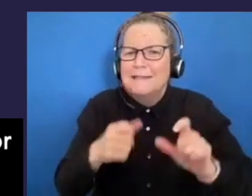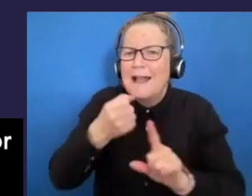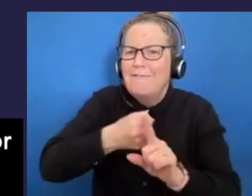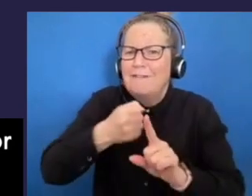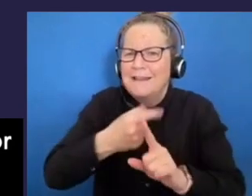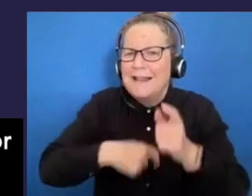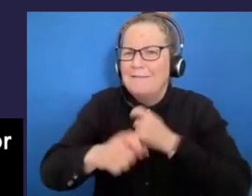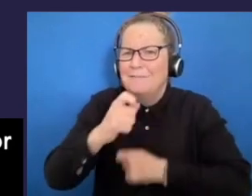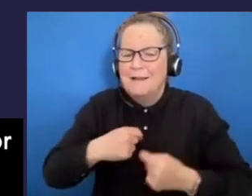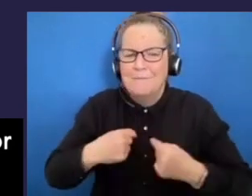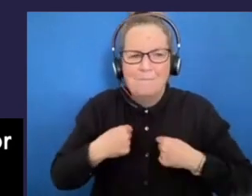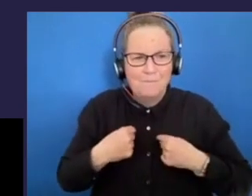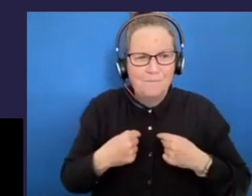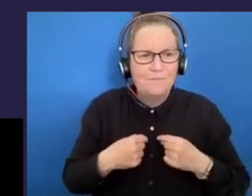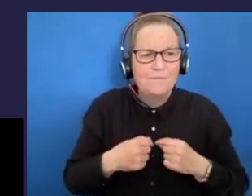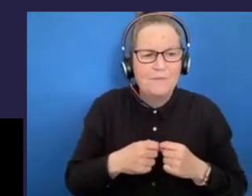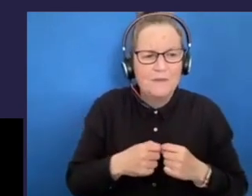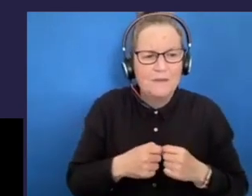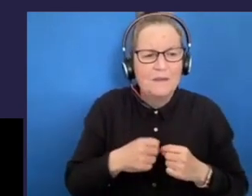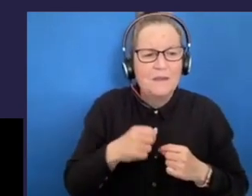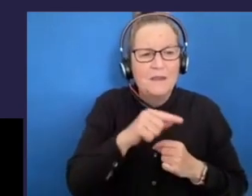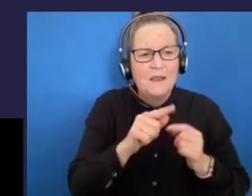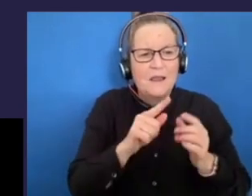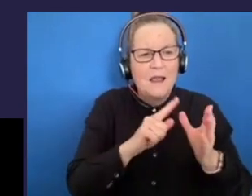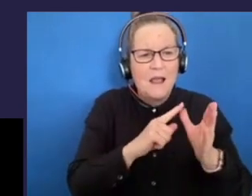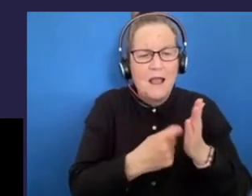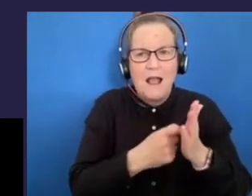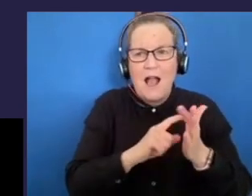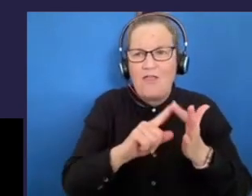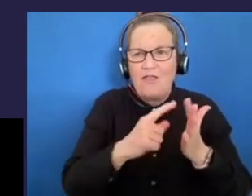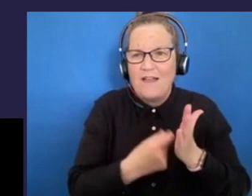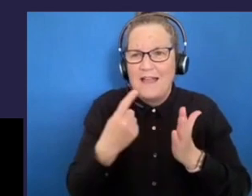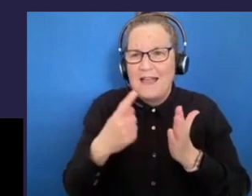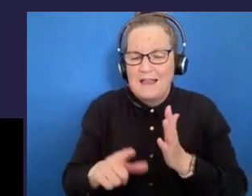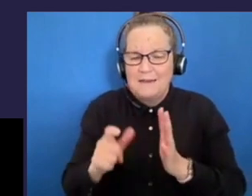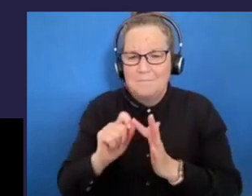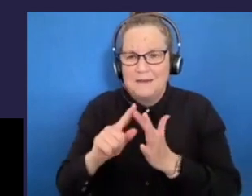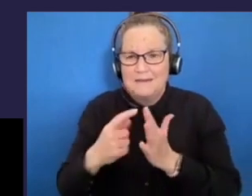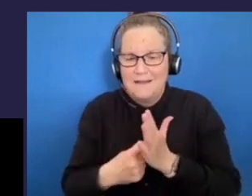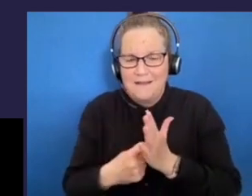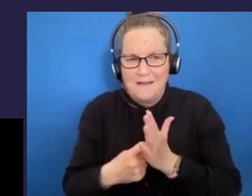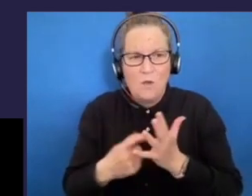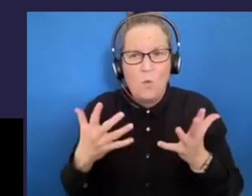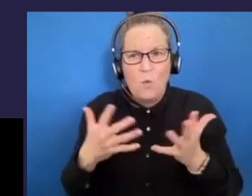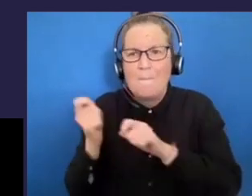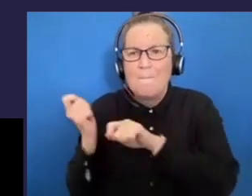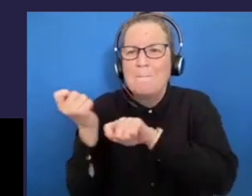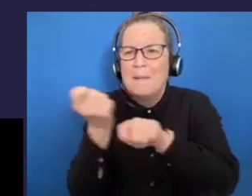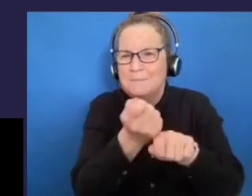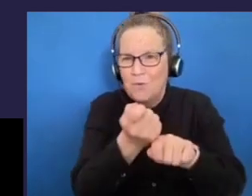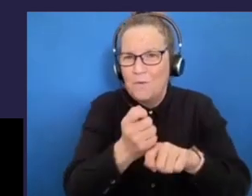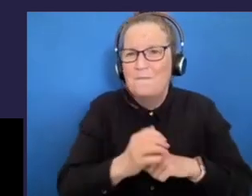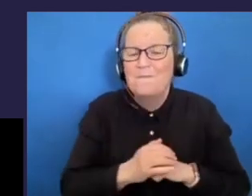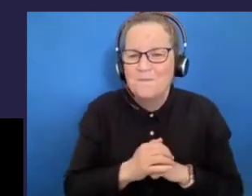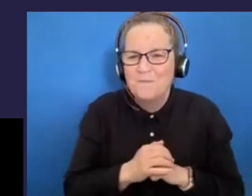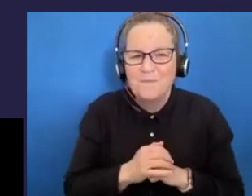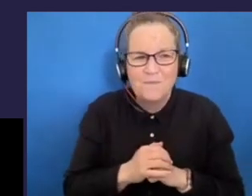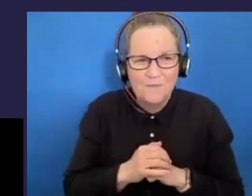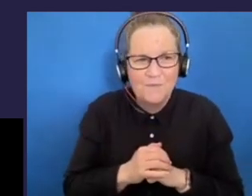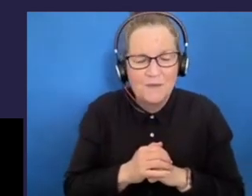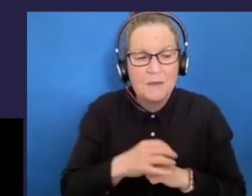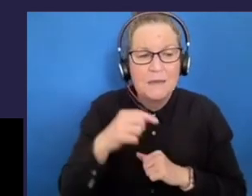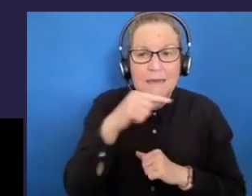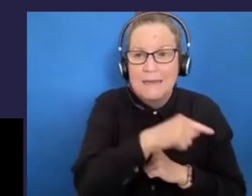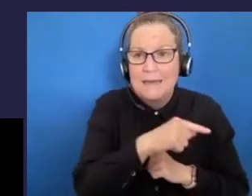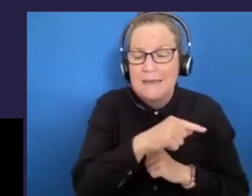This is Arthur Piegler on the right and Billy Holt on the left at a minor league baseball game. Arthur's mother was